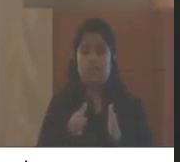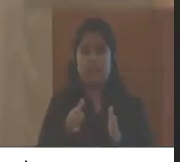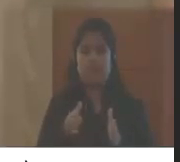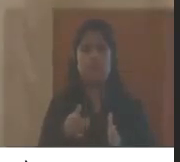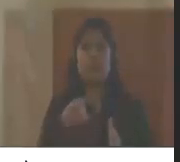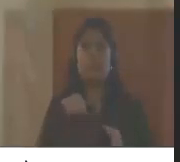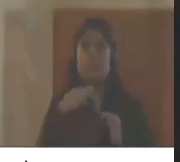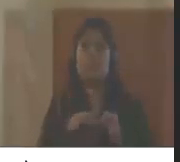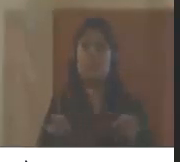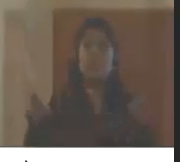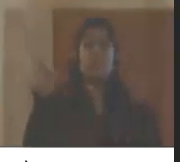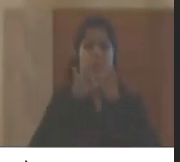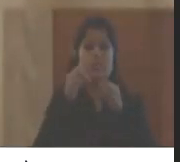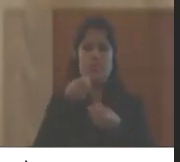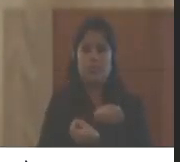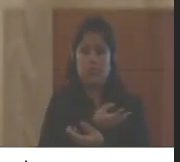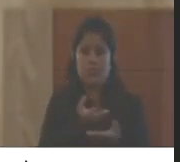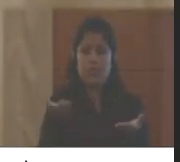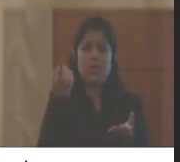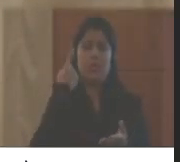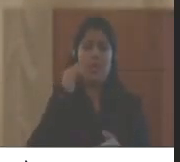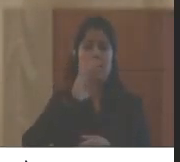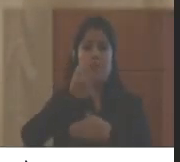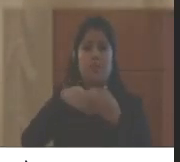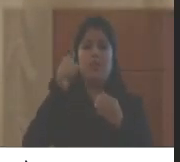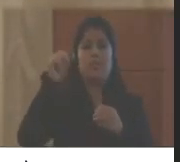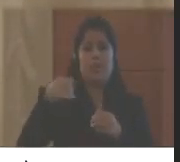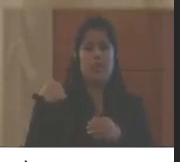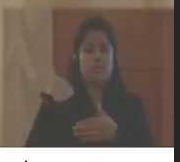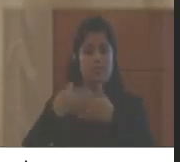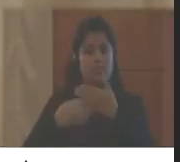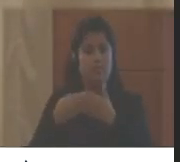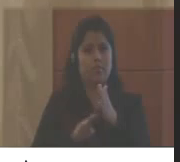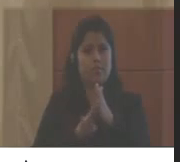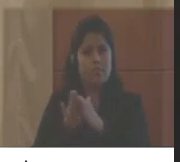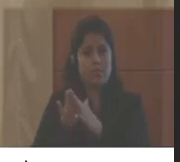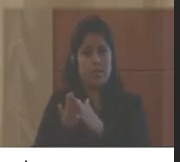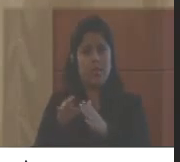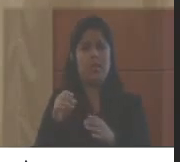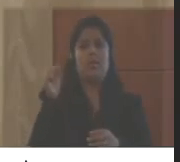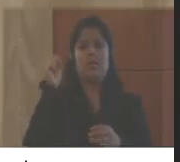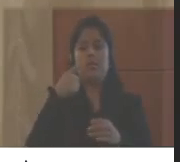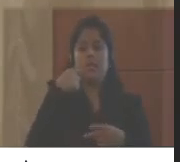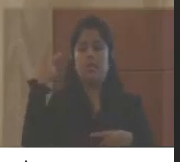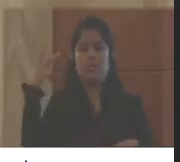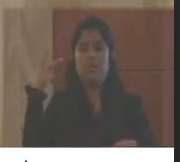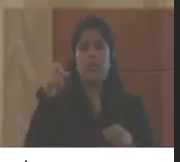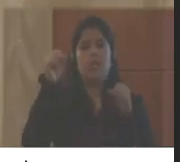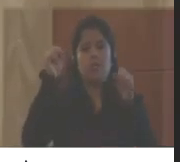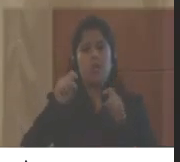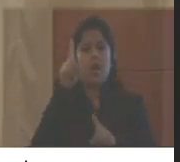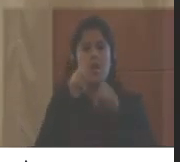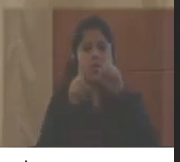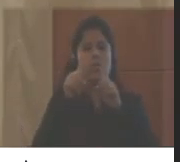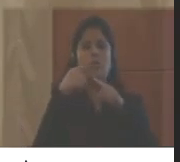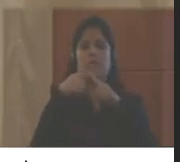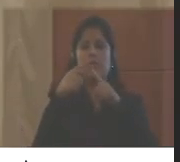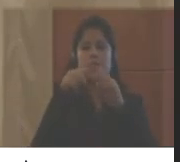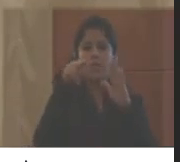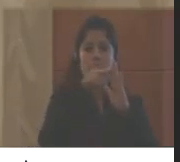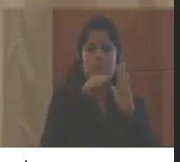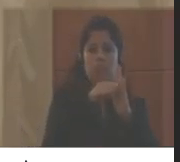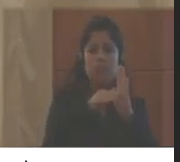So today we can say, according to these great experiences, that the ones who coordinate the system is a unit, and this particular unit